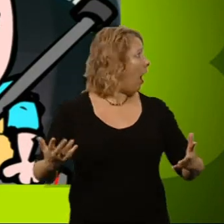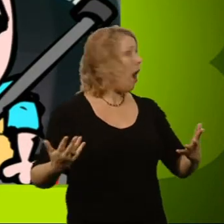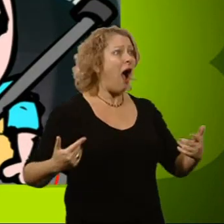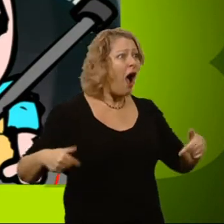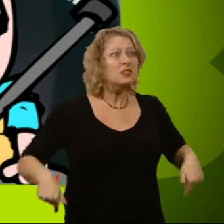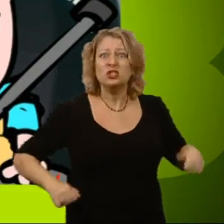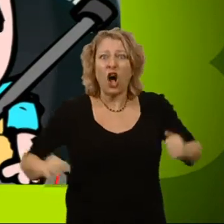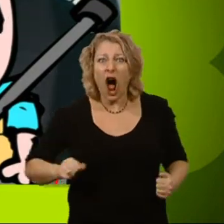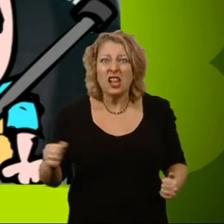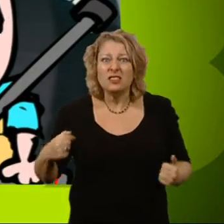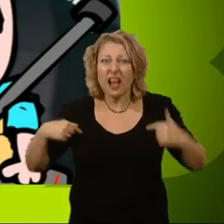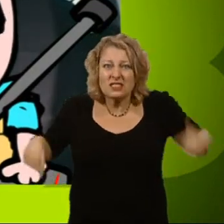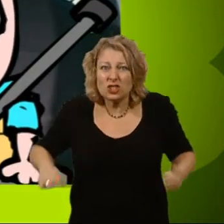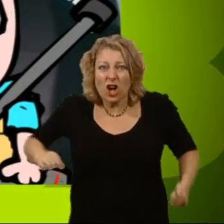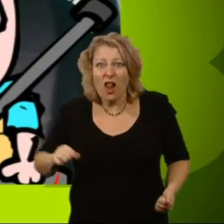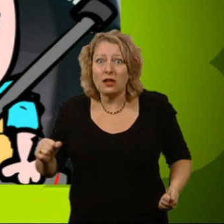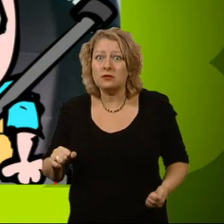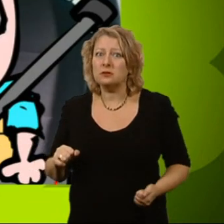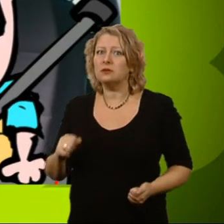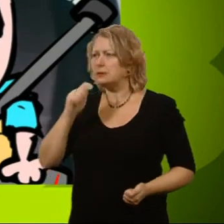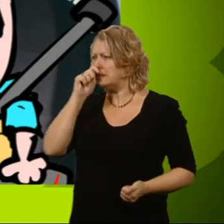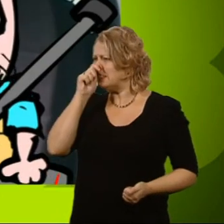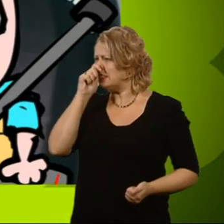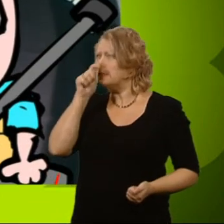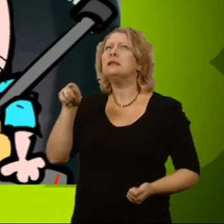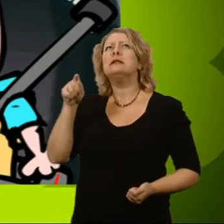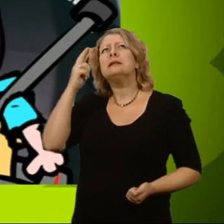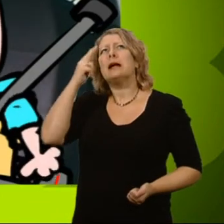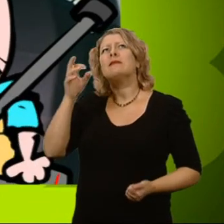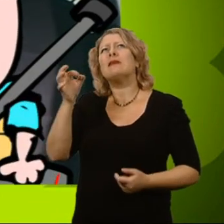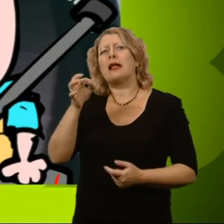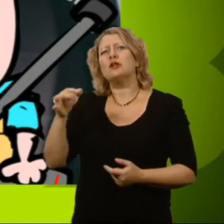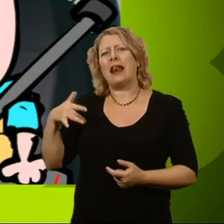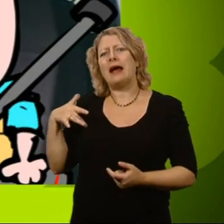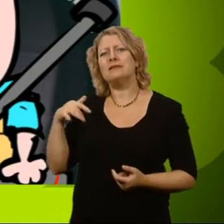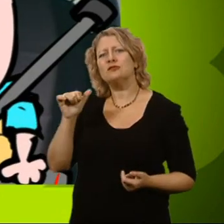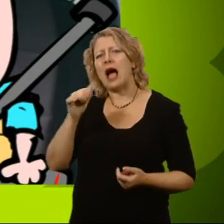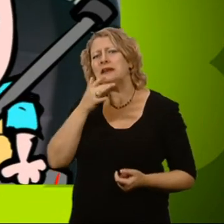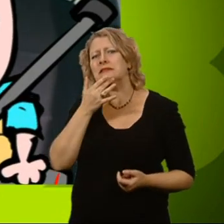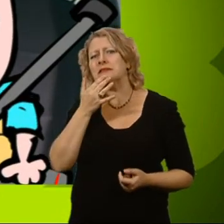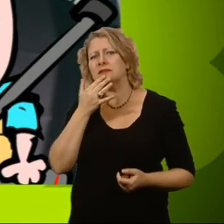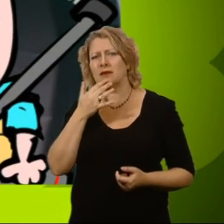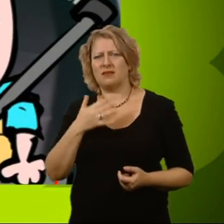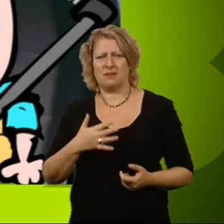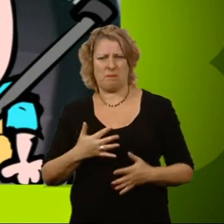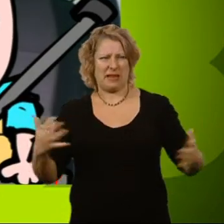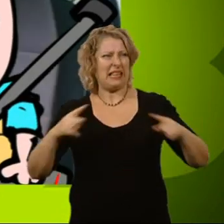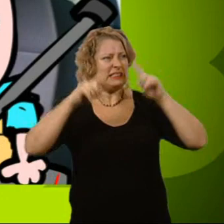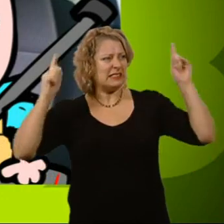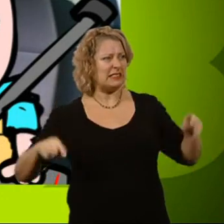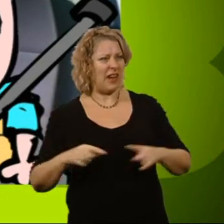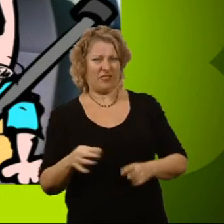Scotland? We're in Scotland! That's the name of the village he lives in. A very big sign for a